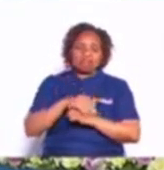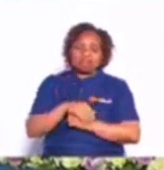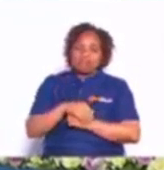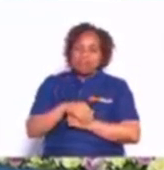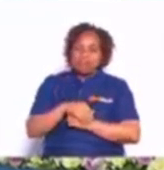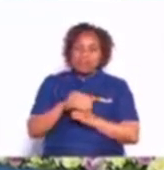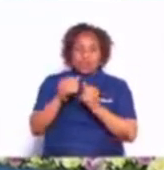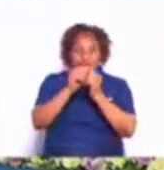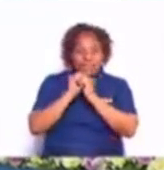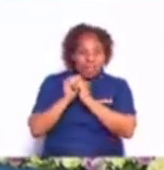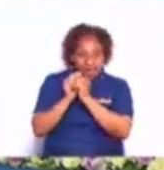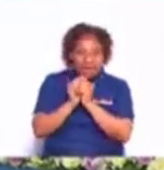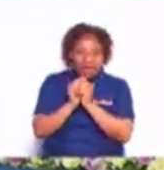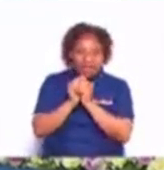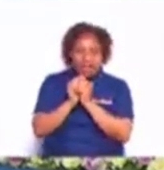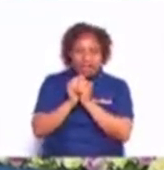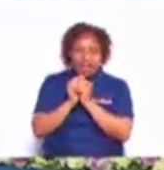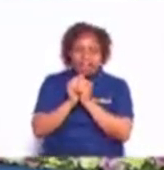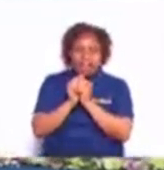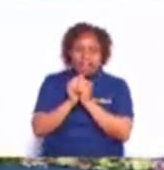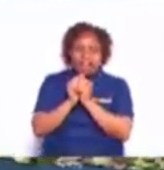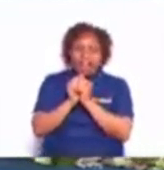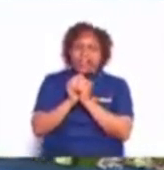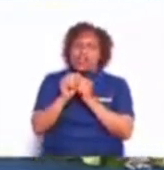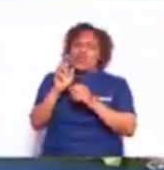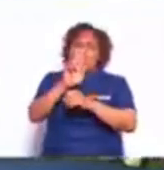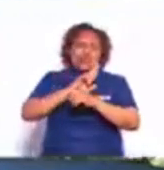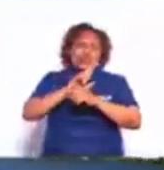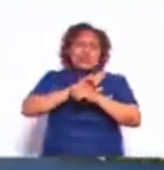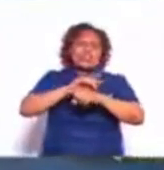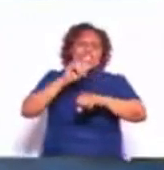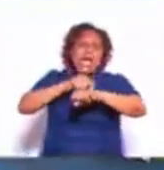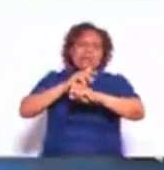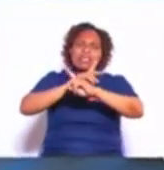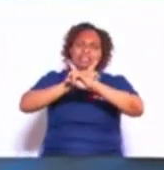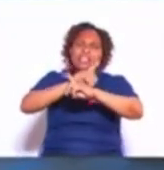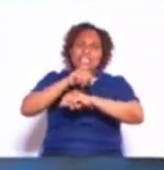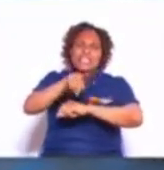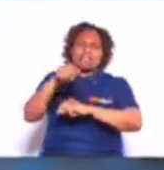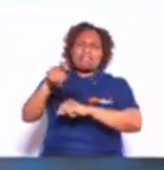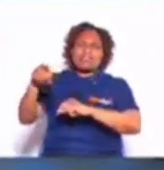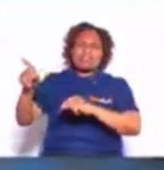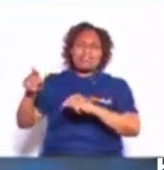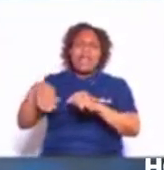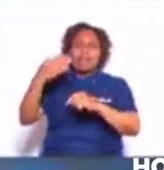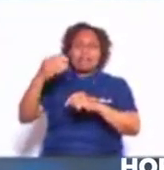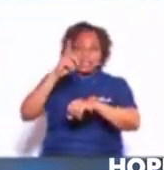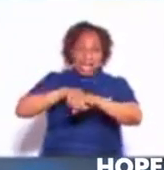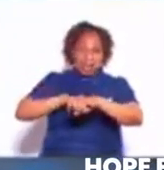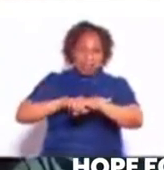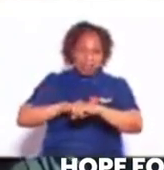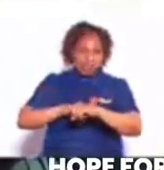Are we together? Don't spend your time defending yourself every time.